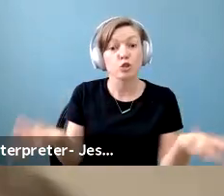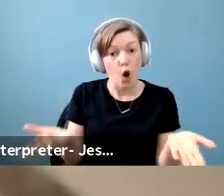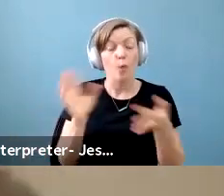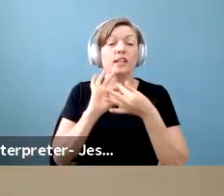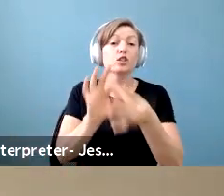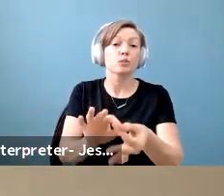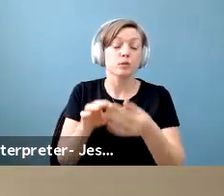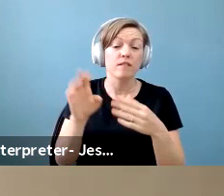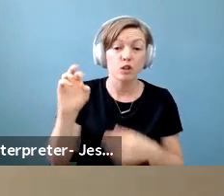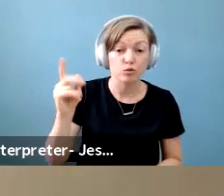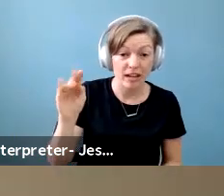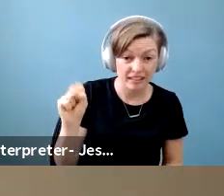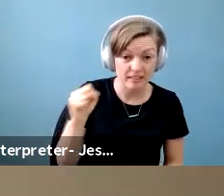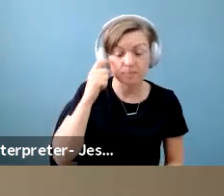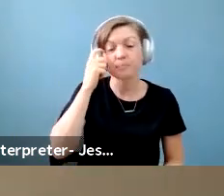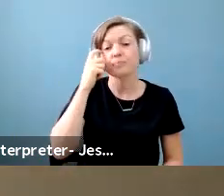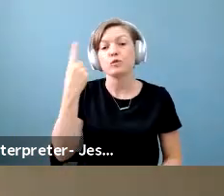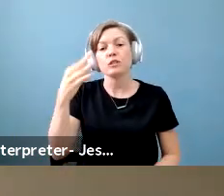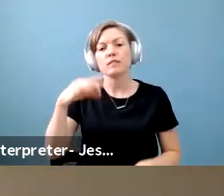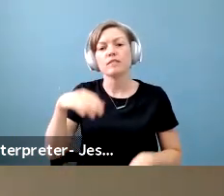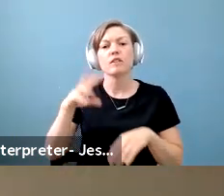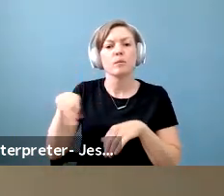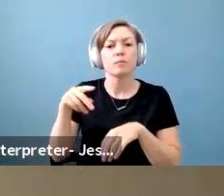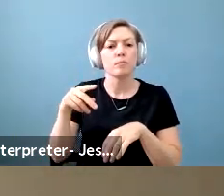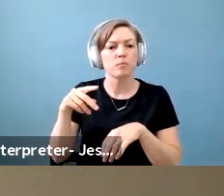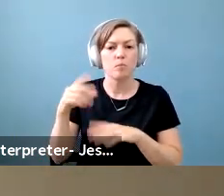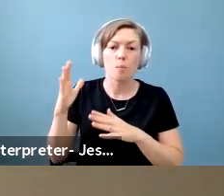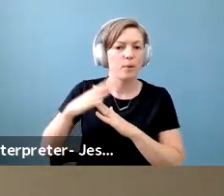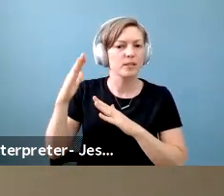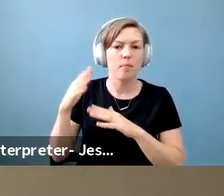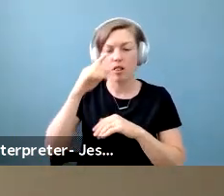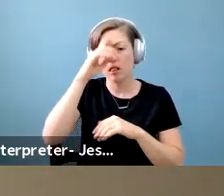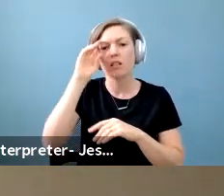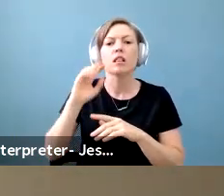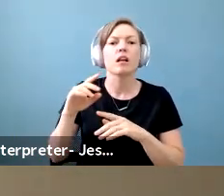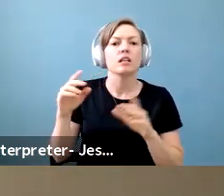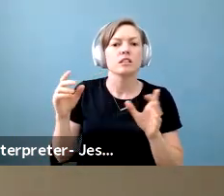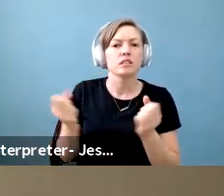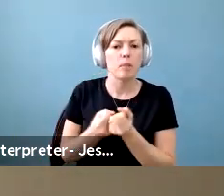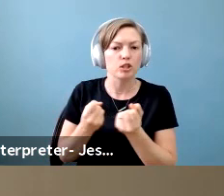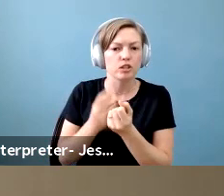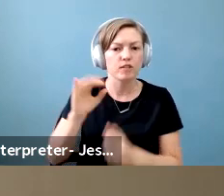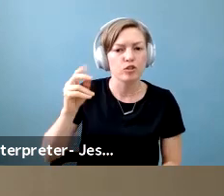eugenics, one of the principal espousers of eugenics was Oliver Wendell Holmes.